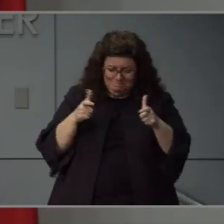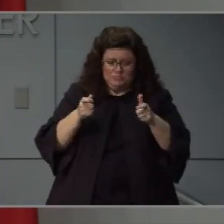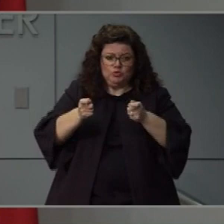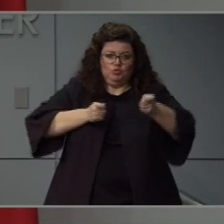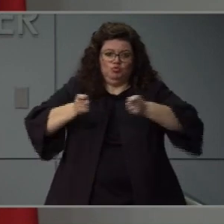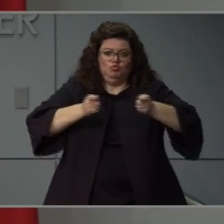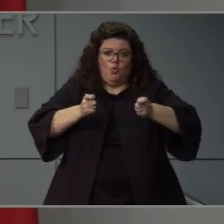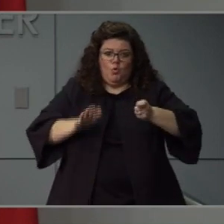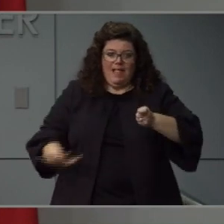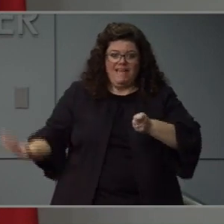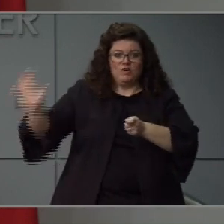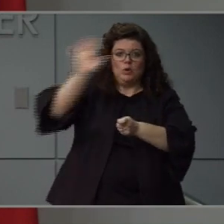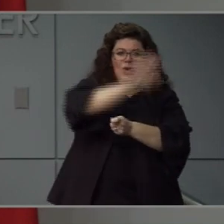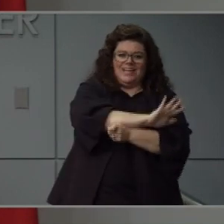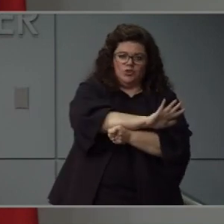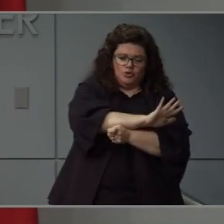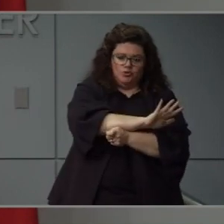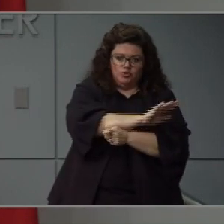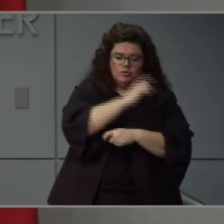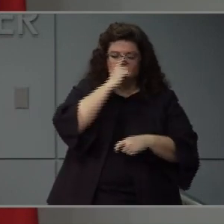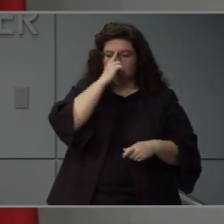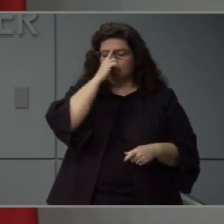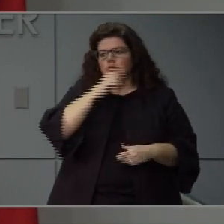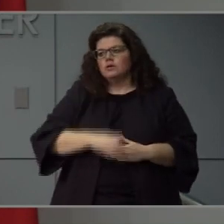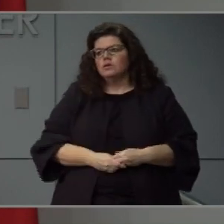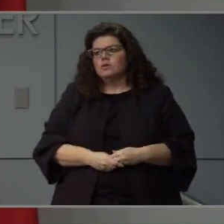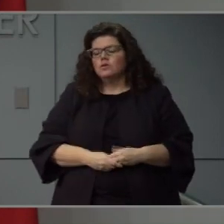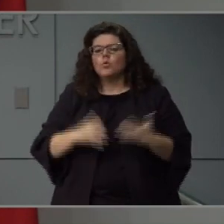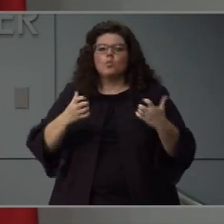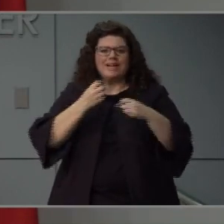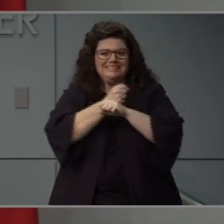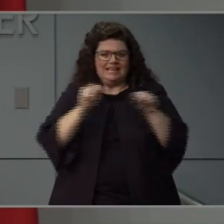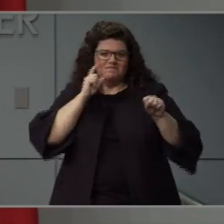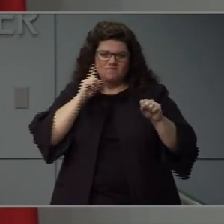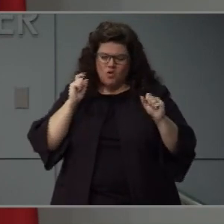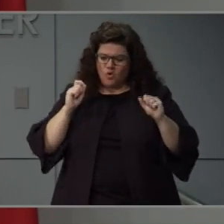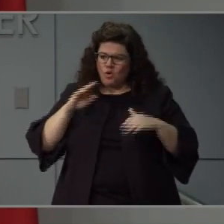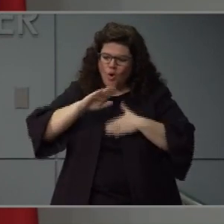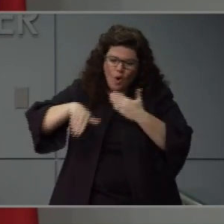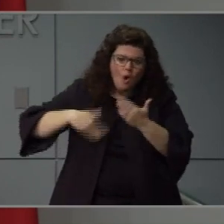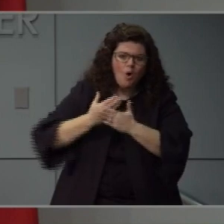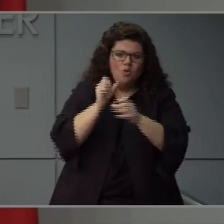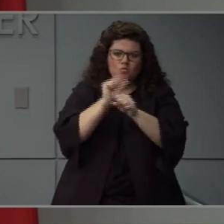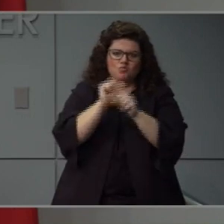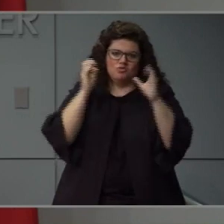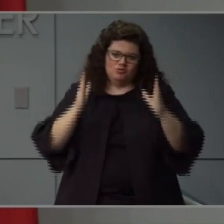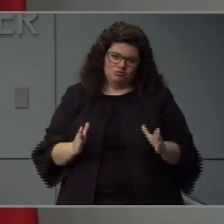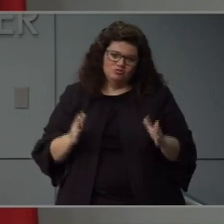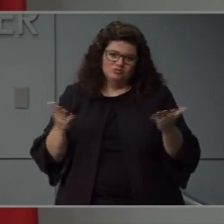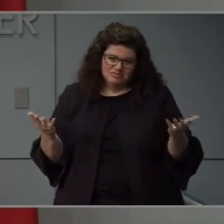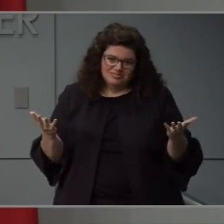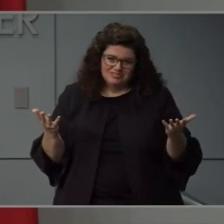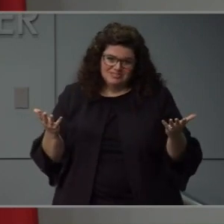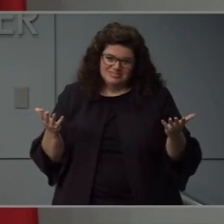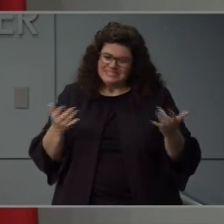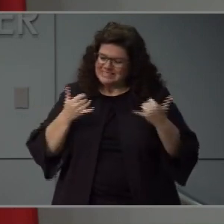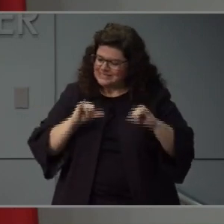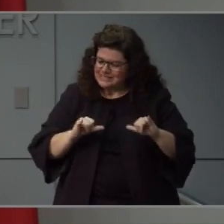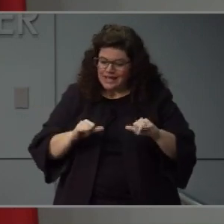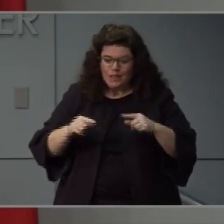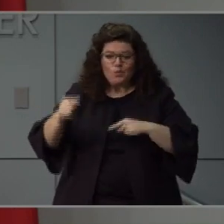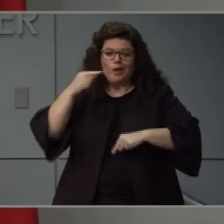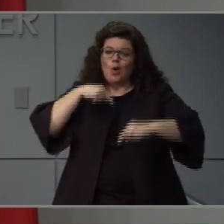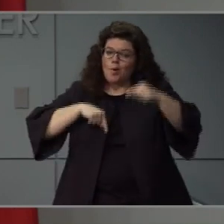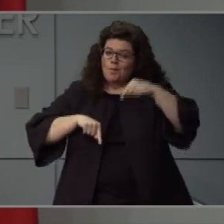everywhere, then we're going to be able to keep things as safe as possible for those workers. And it does still go back to the